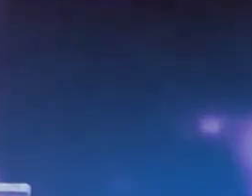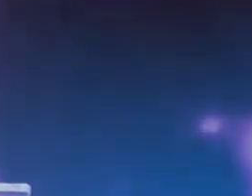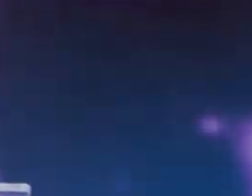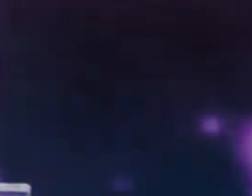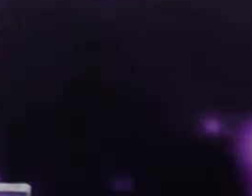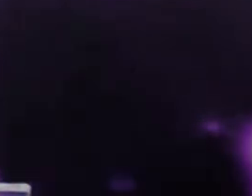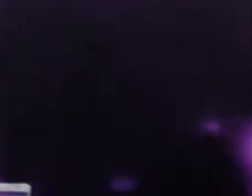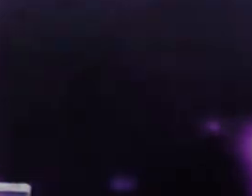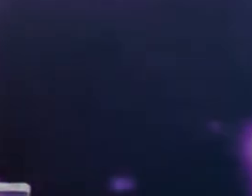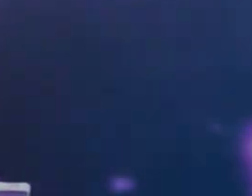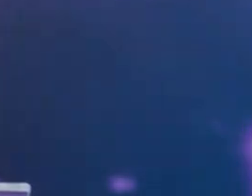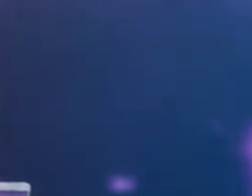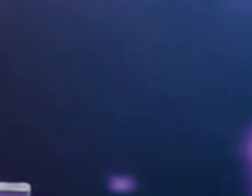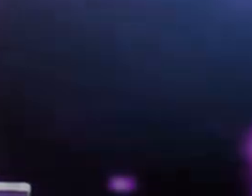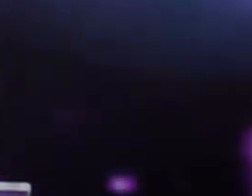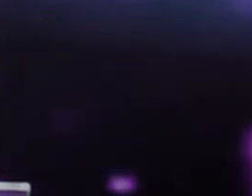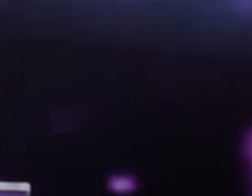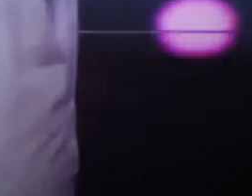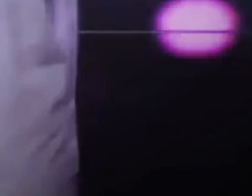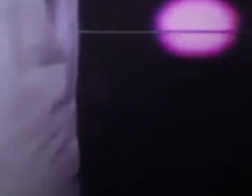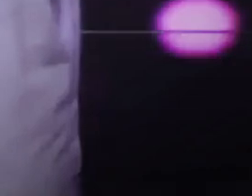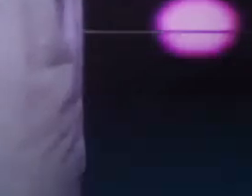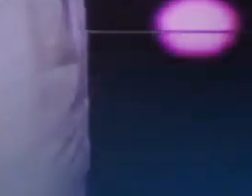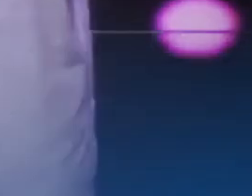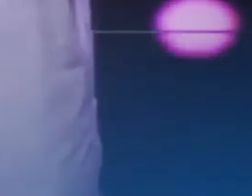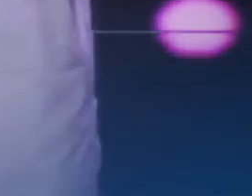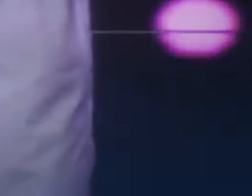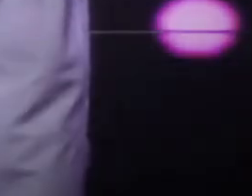God has directed me. And I